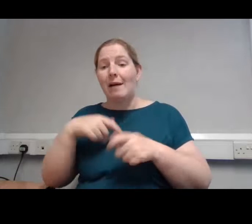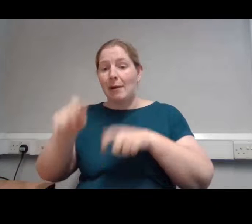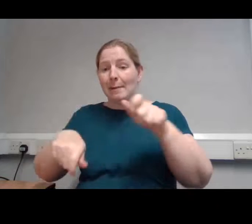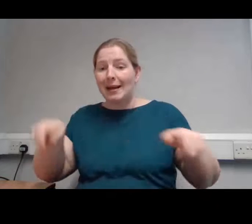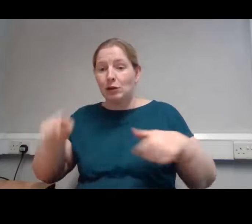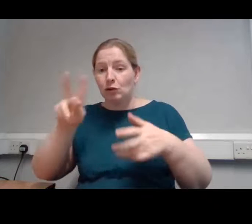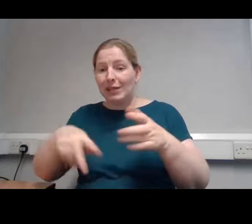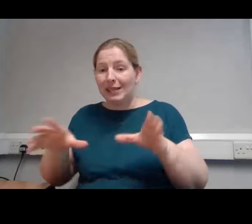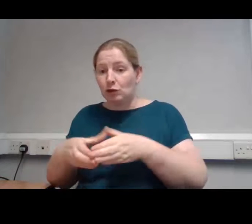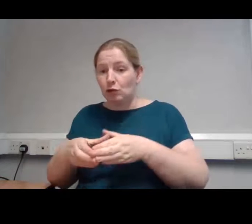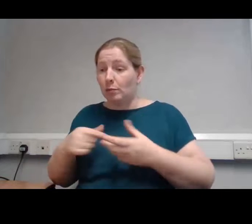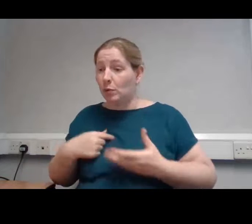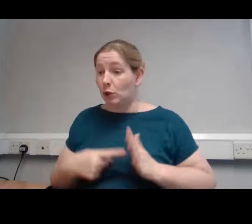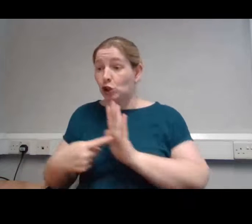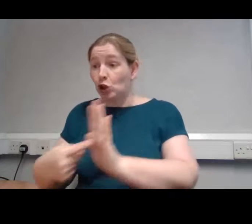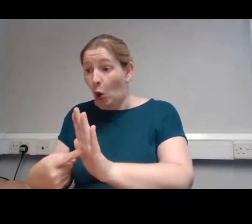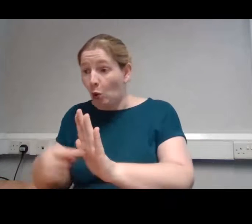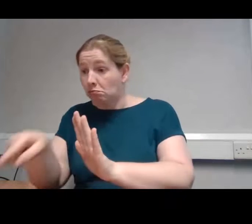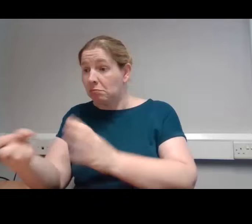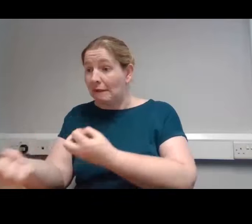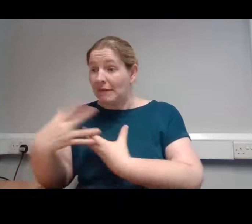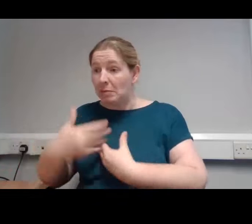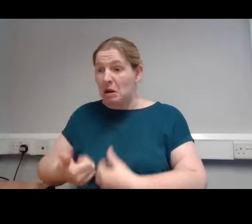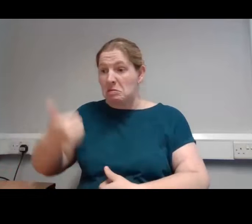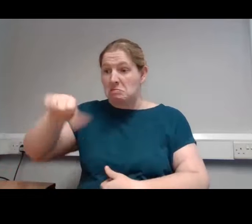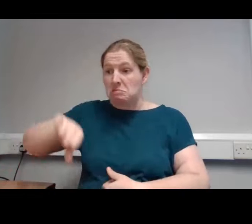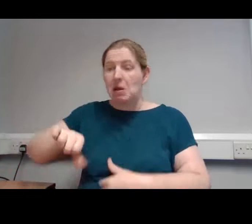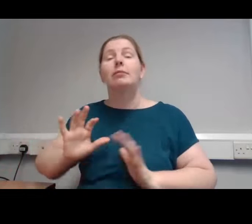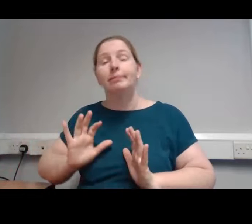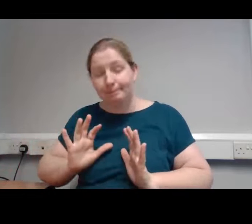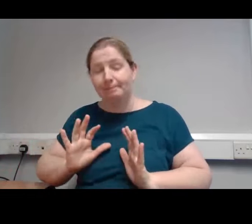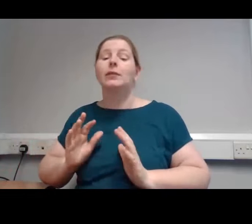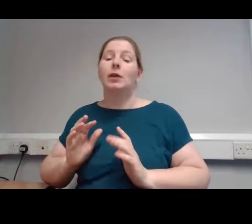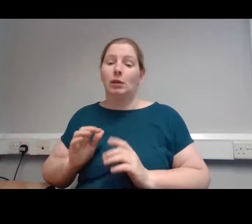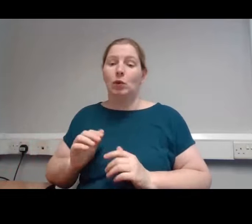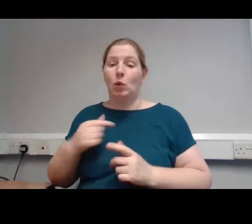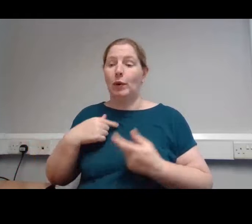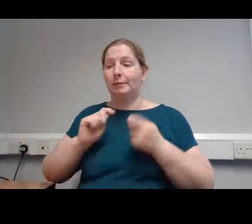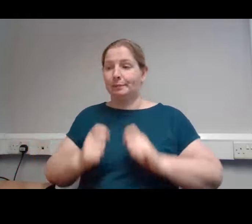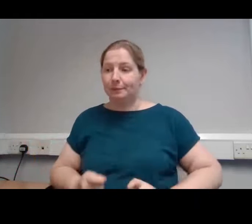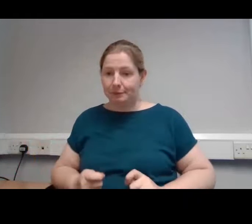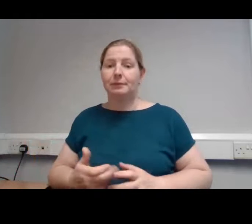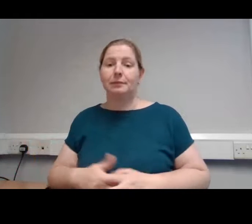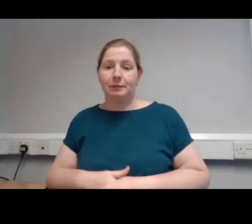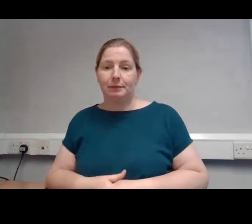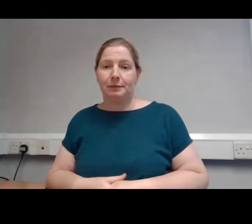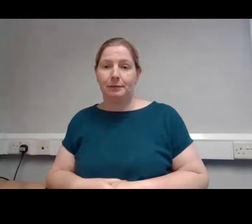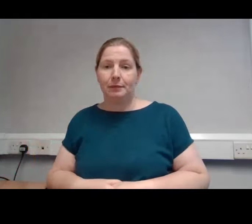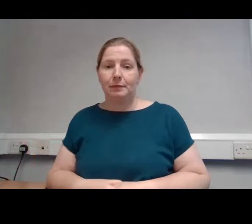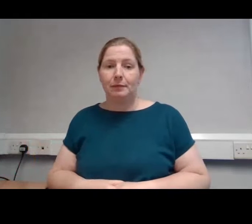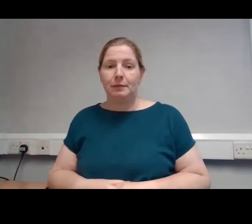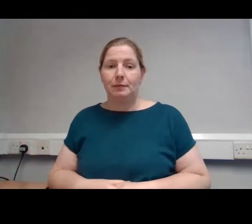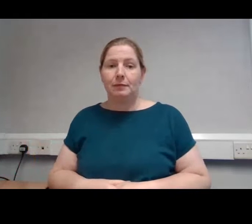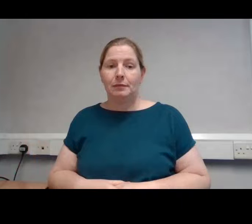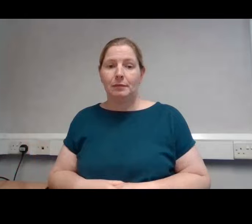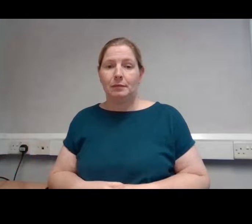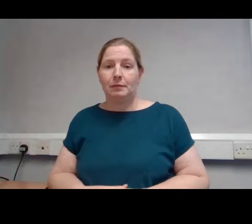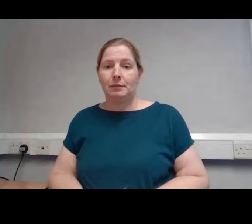also give us some really good feedback on how well received those materials are and whether they are readable.